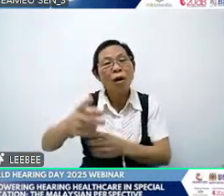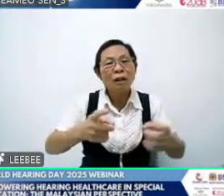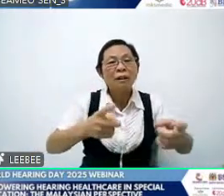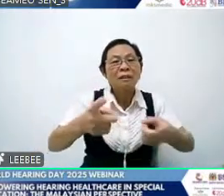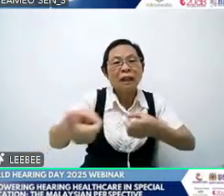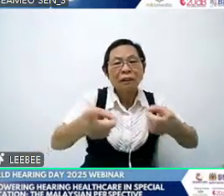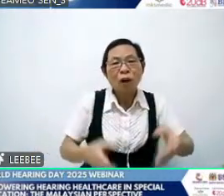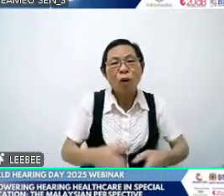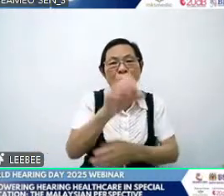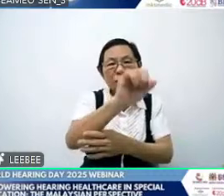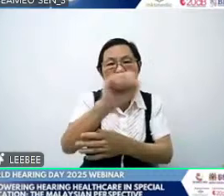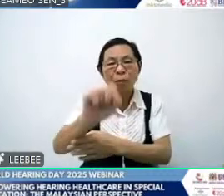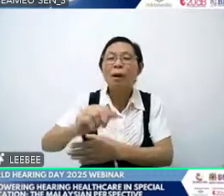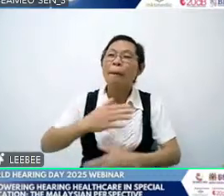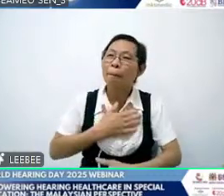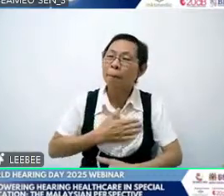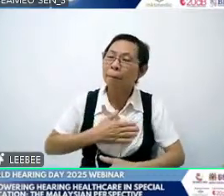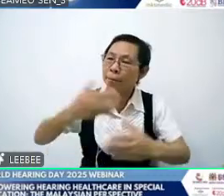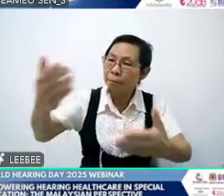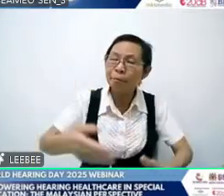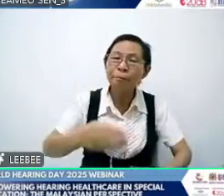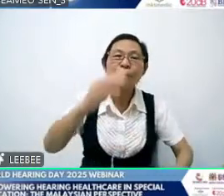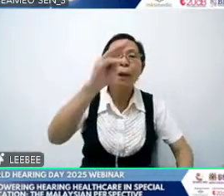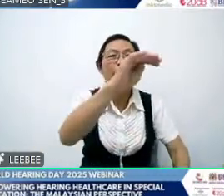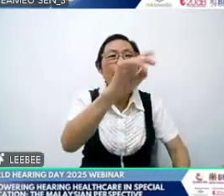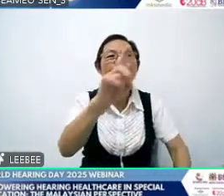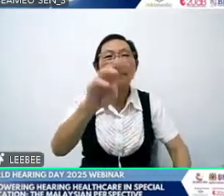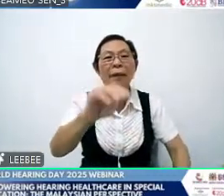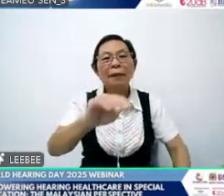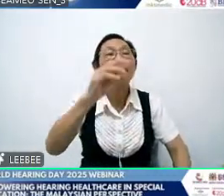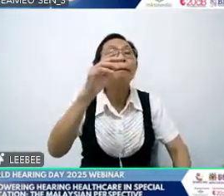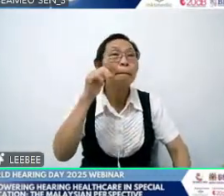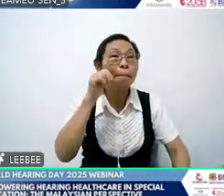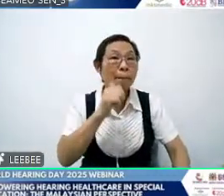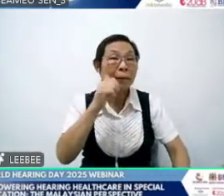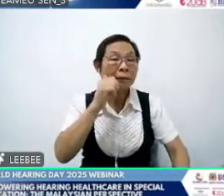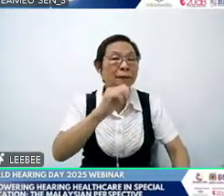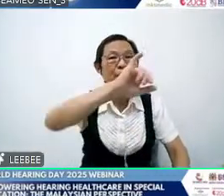SEN. Please welcome Madam Jamilah binti Kadir.